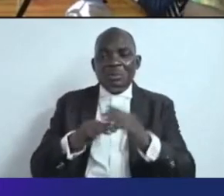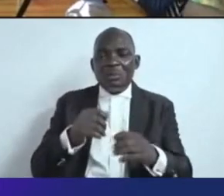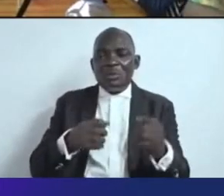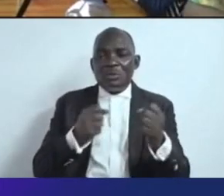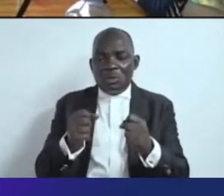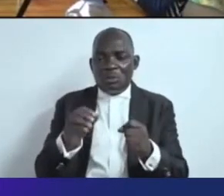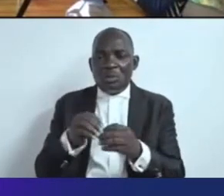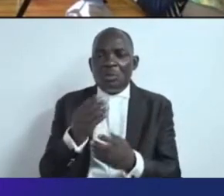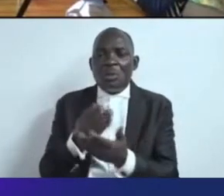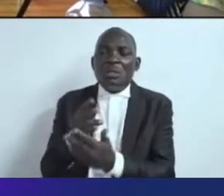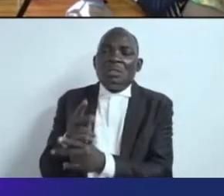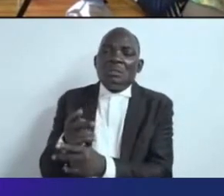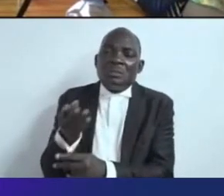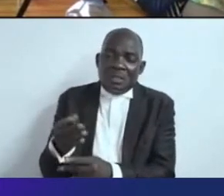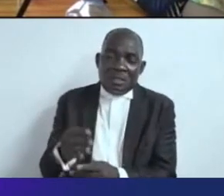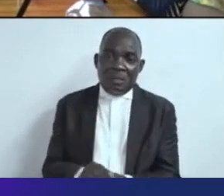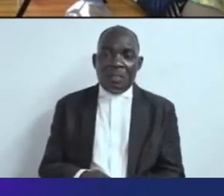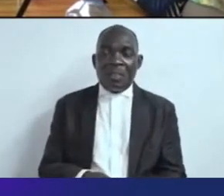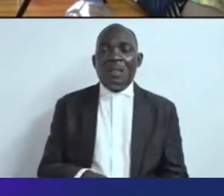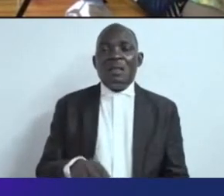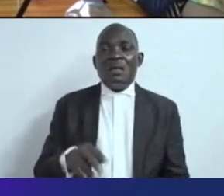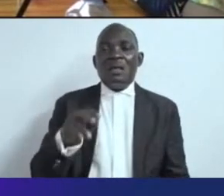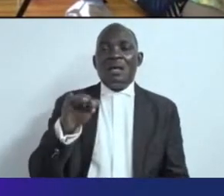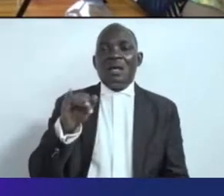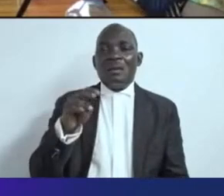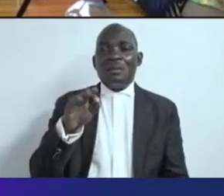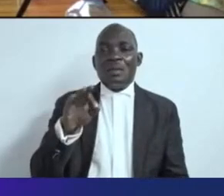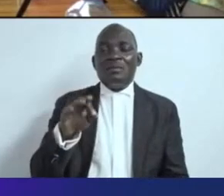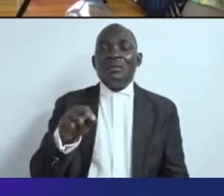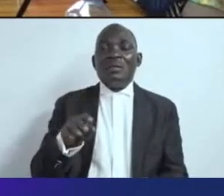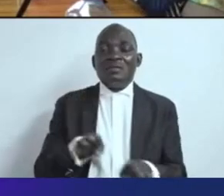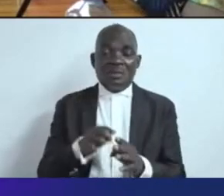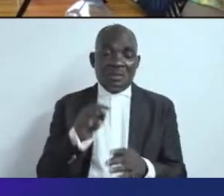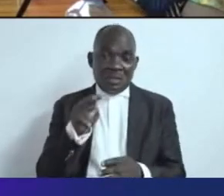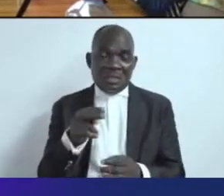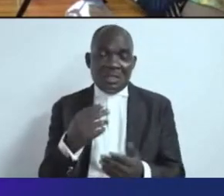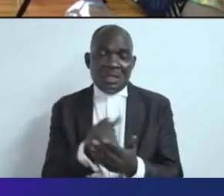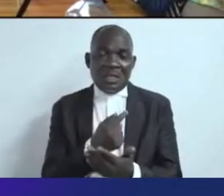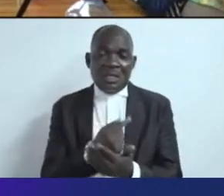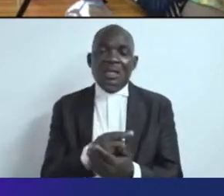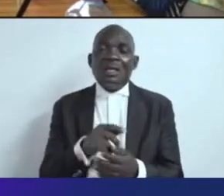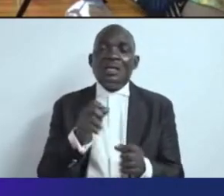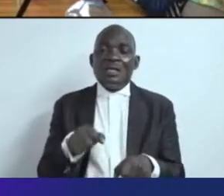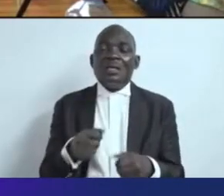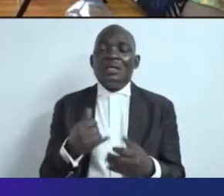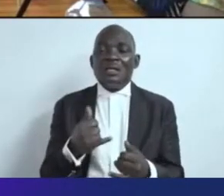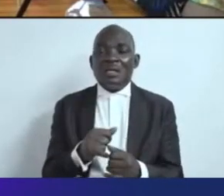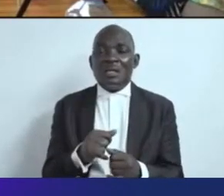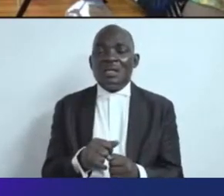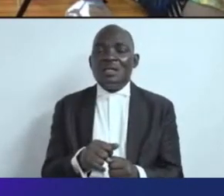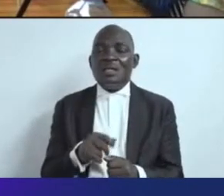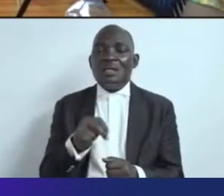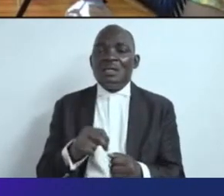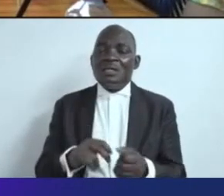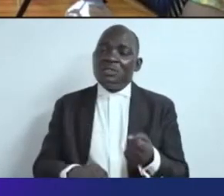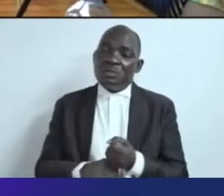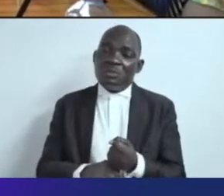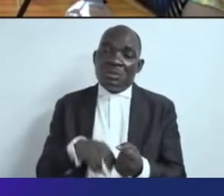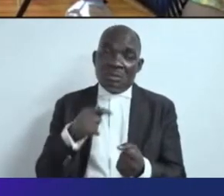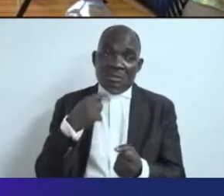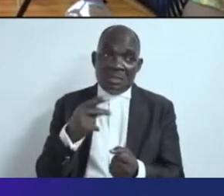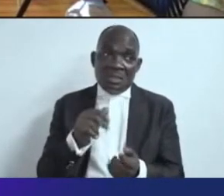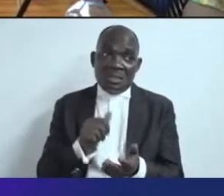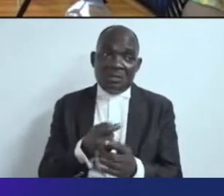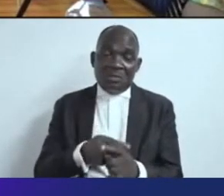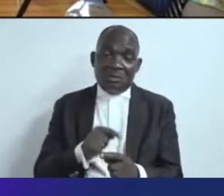enough reserves, even for the IMF itself, to see that you can now up the support for the market? Are we going to see that from